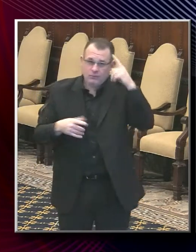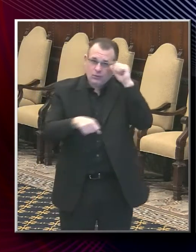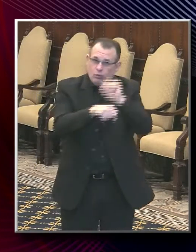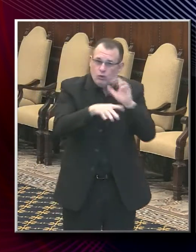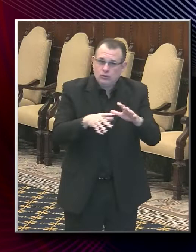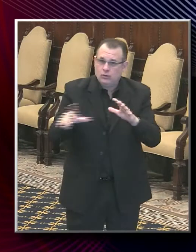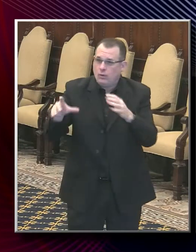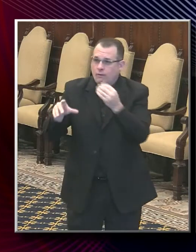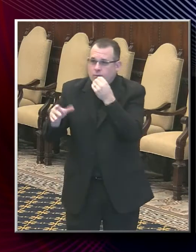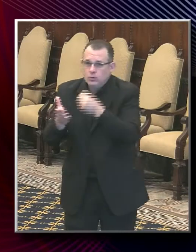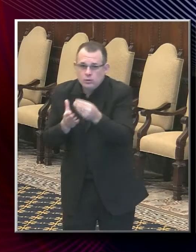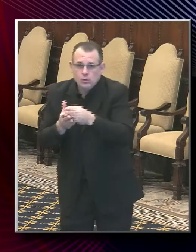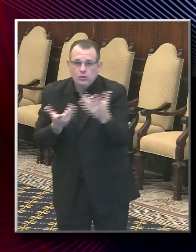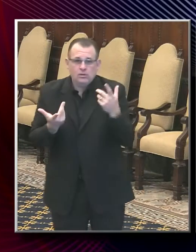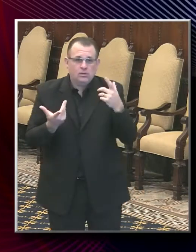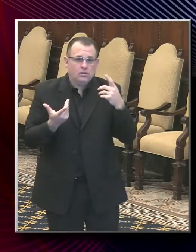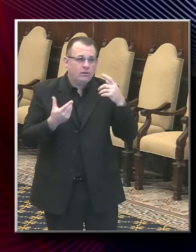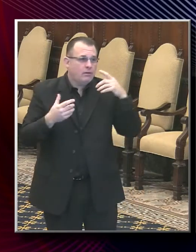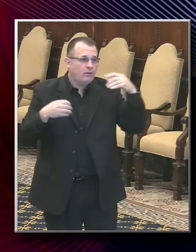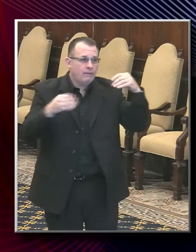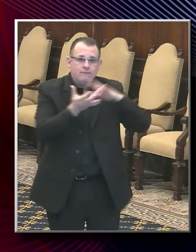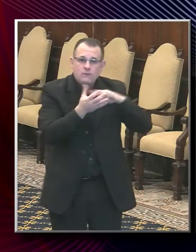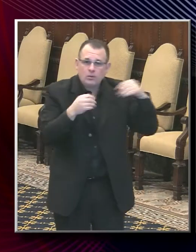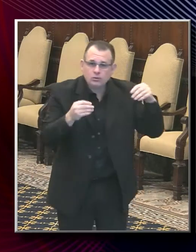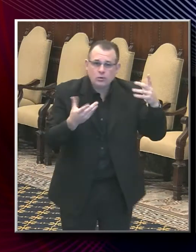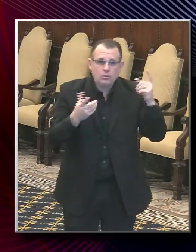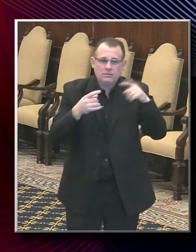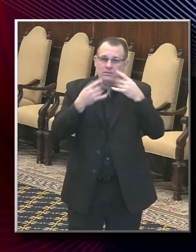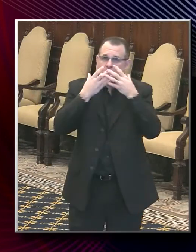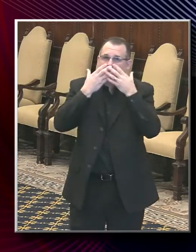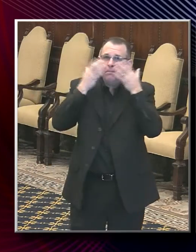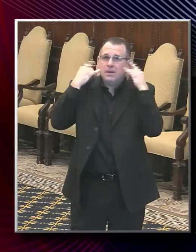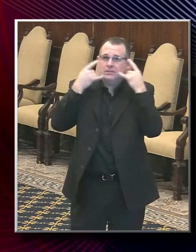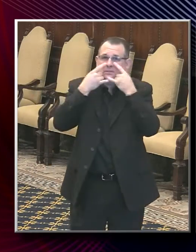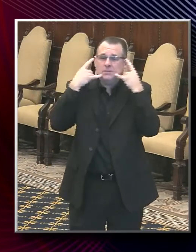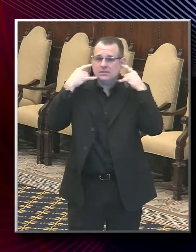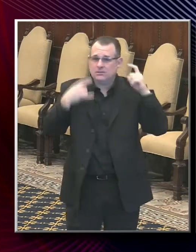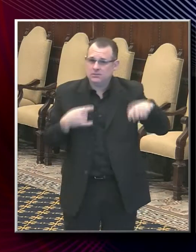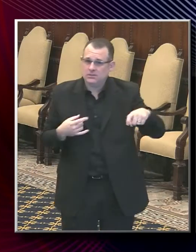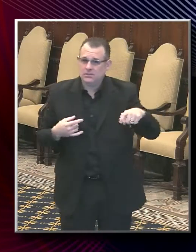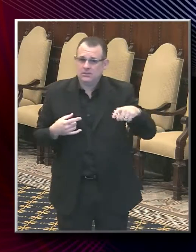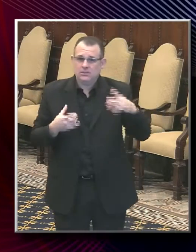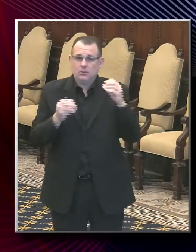the pharmacy, make sure you're wearing a mask when you're around other people. For more information, again,